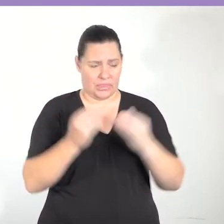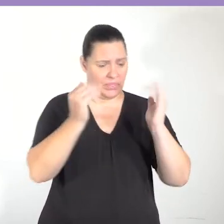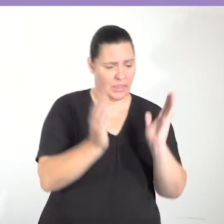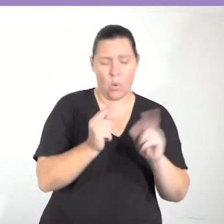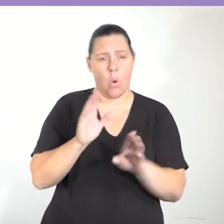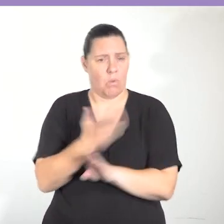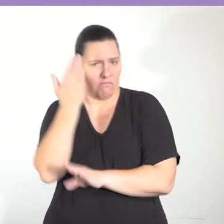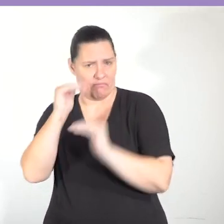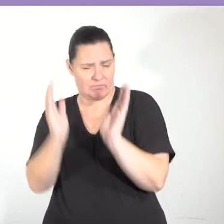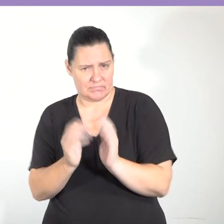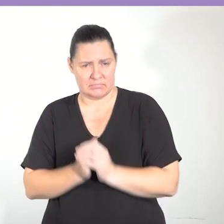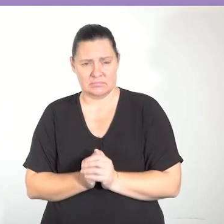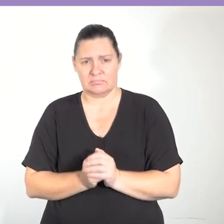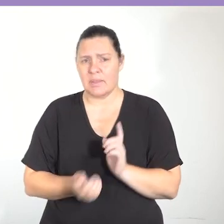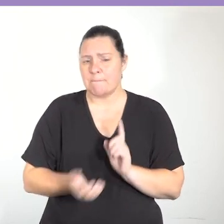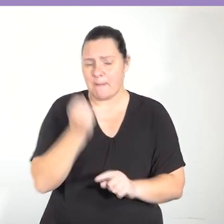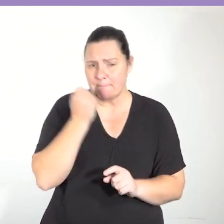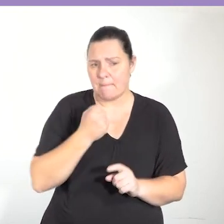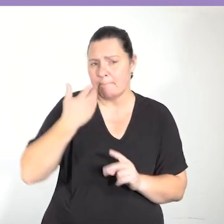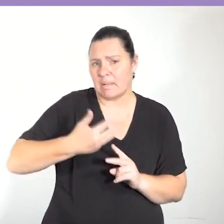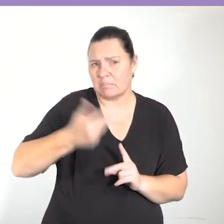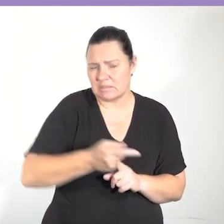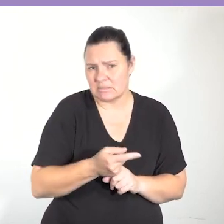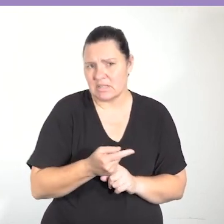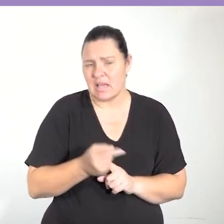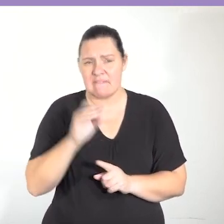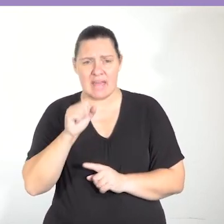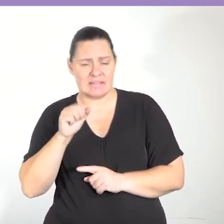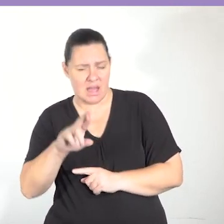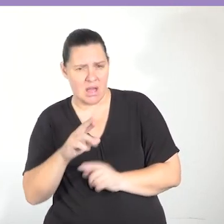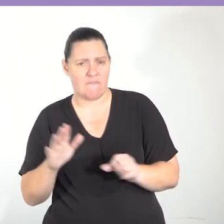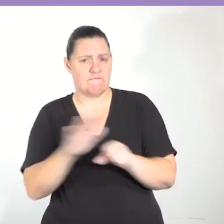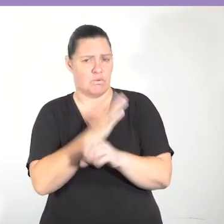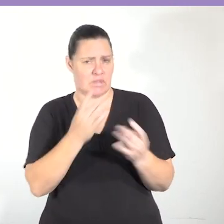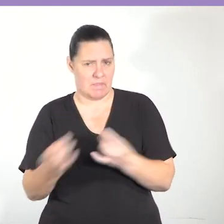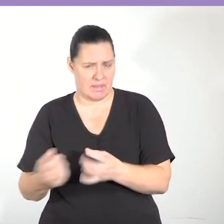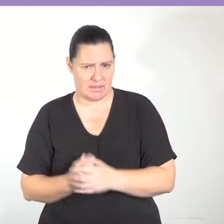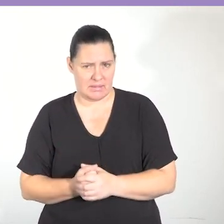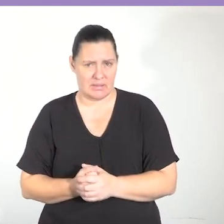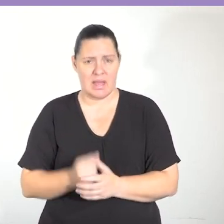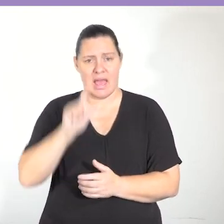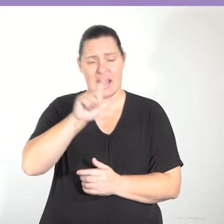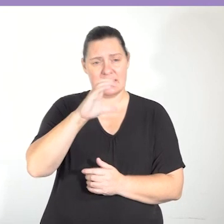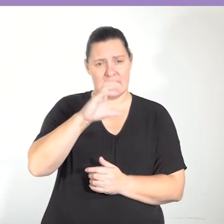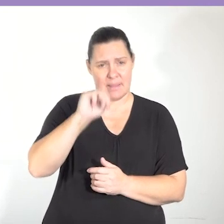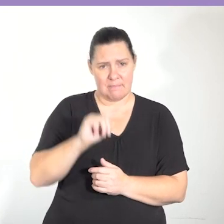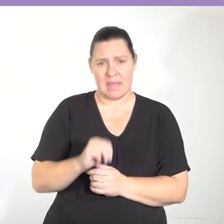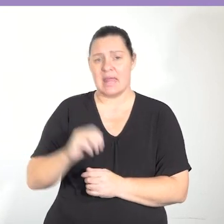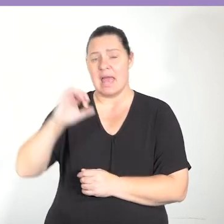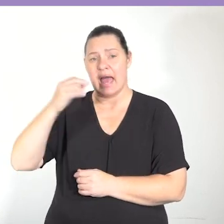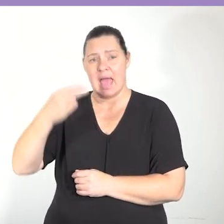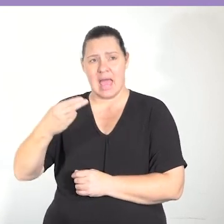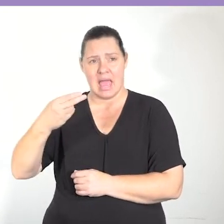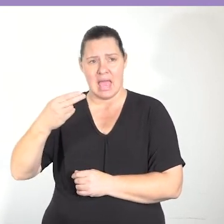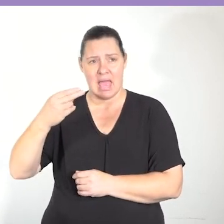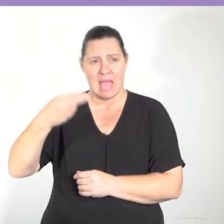brackets, find the multiples and factors of whole numbers, find the LCM and HCF